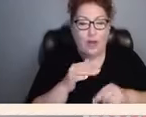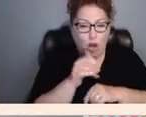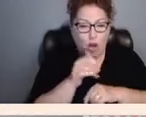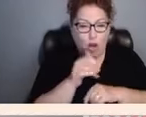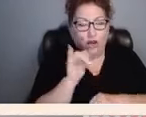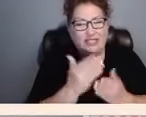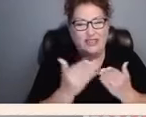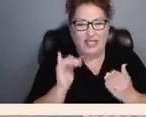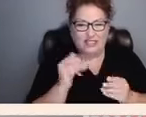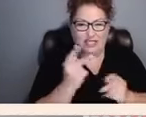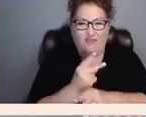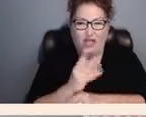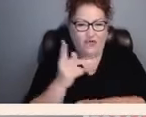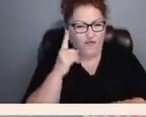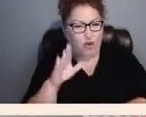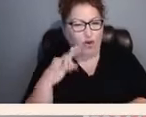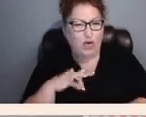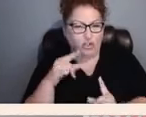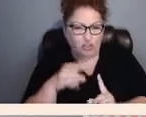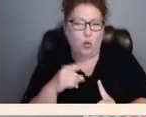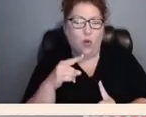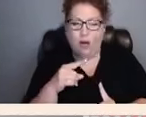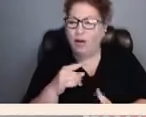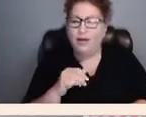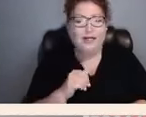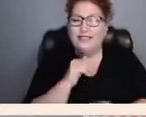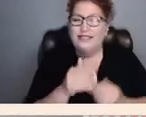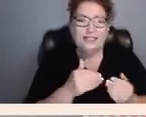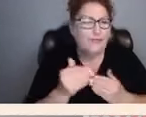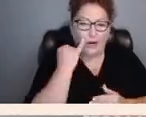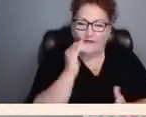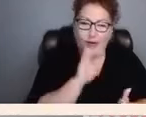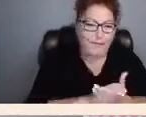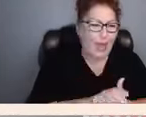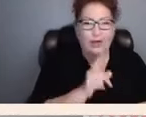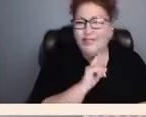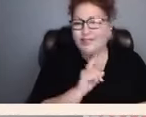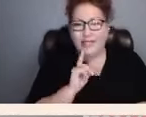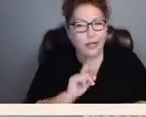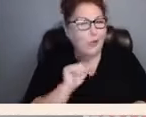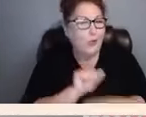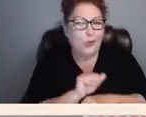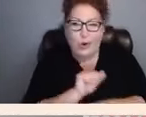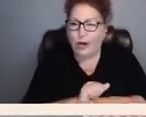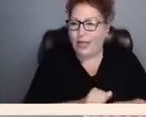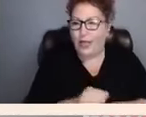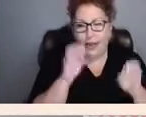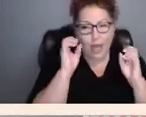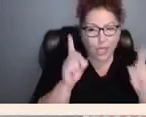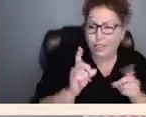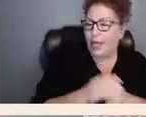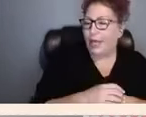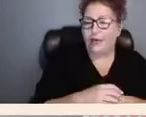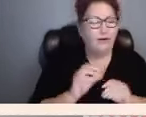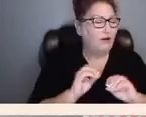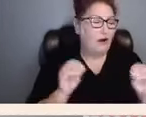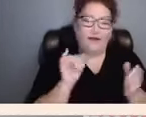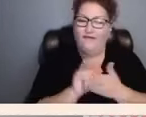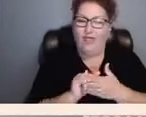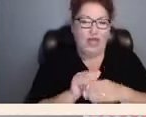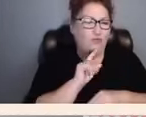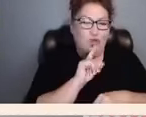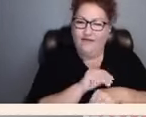credit score. It doesn't matter if you're married, single, working, educated, none of those things go into your credit score.